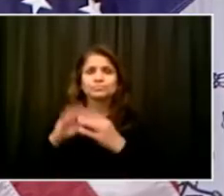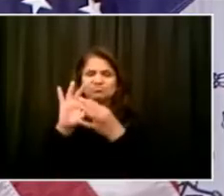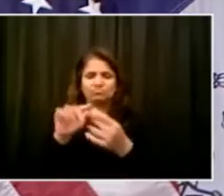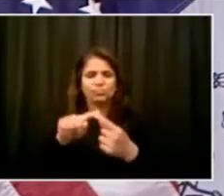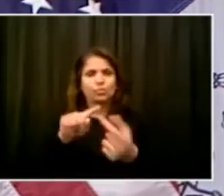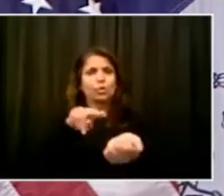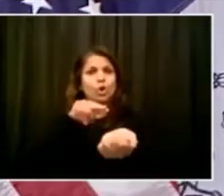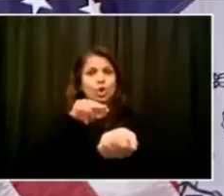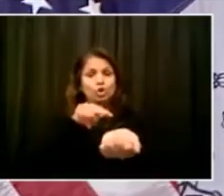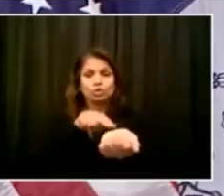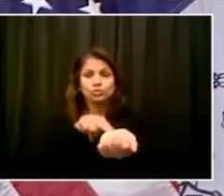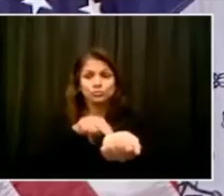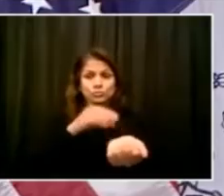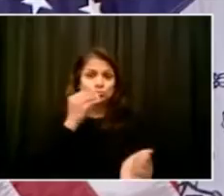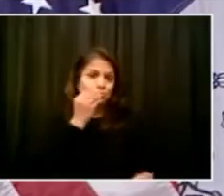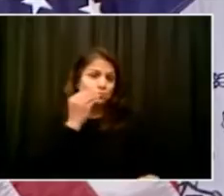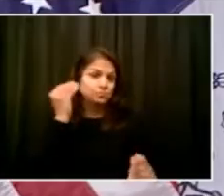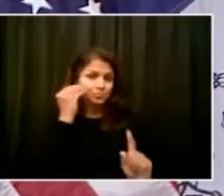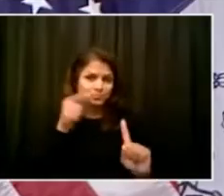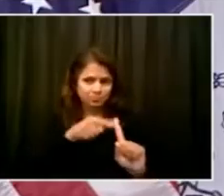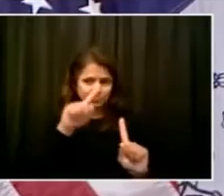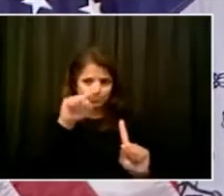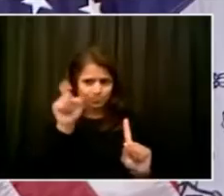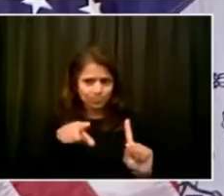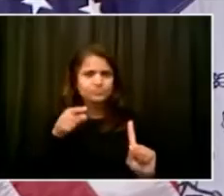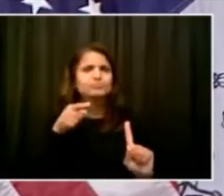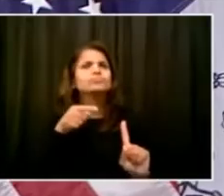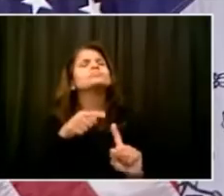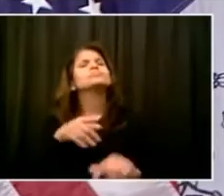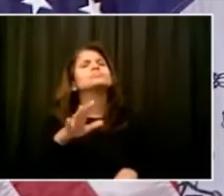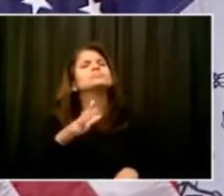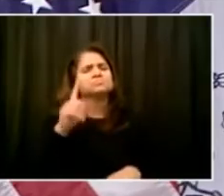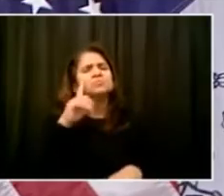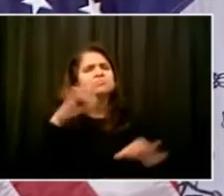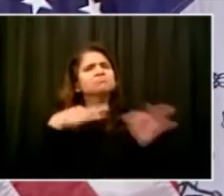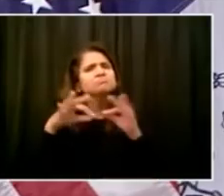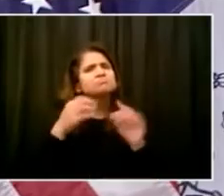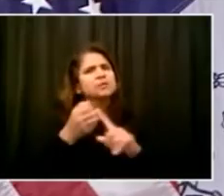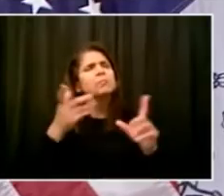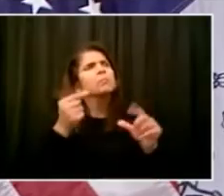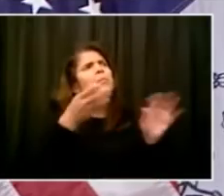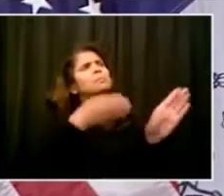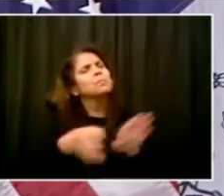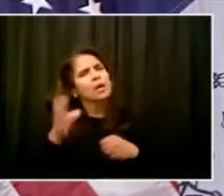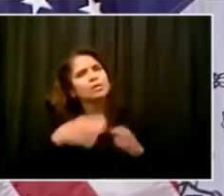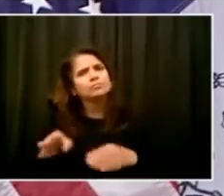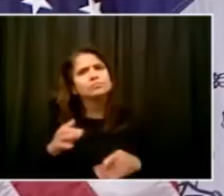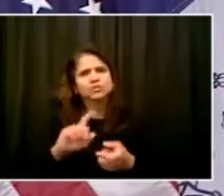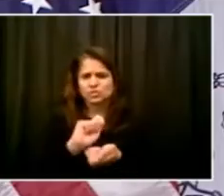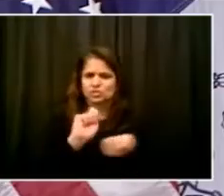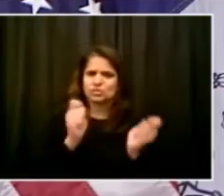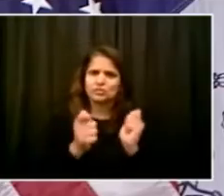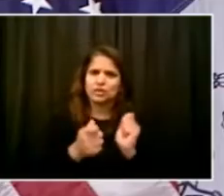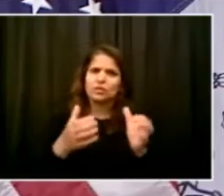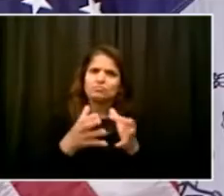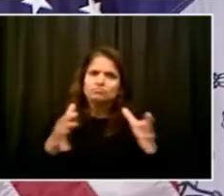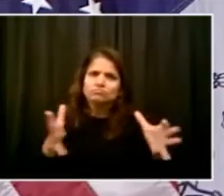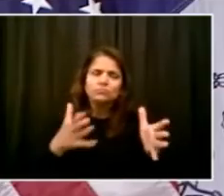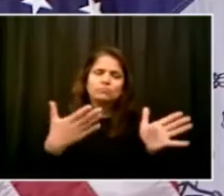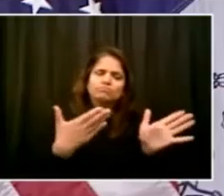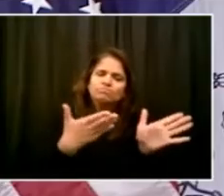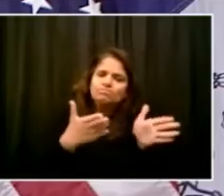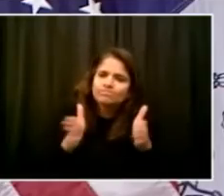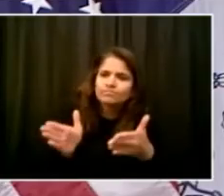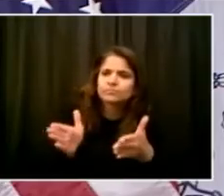federal funds? Would you have to rethink the way Medicaid and Medicare fund things? And my second question has to do with